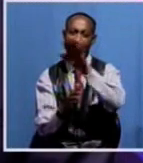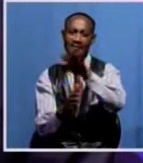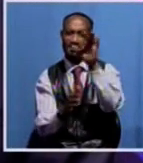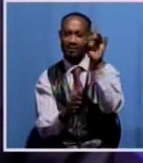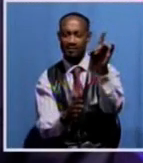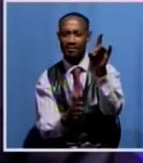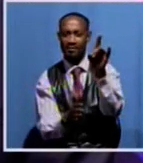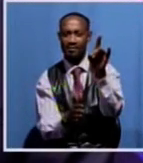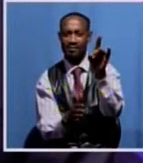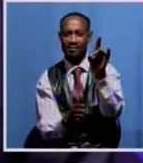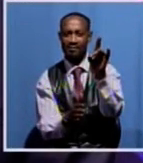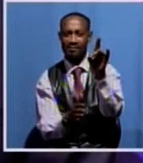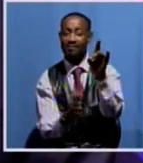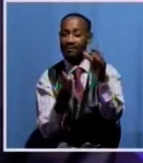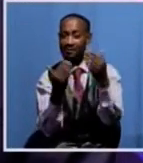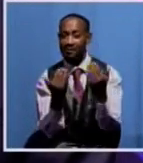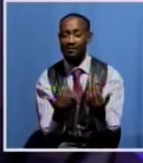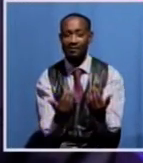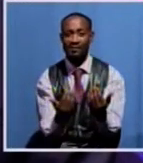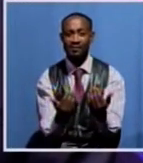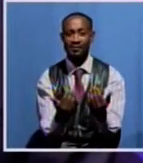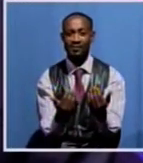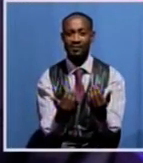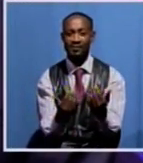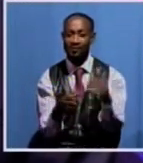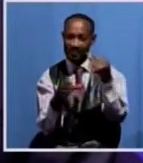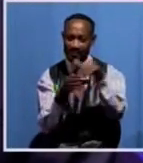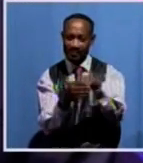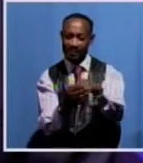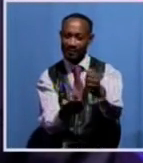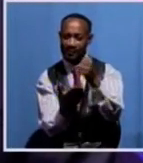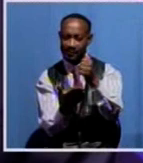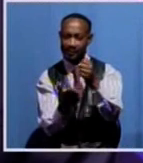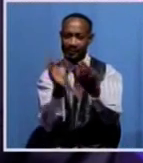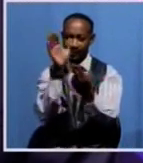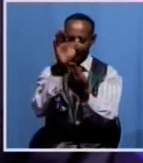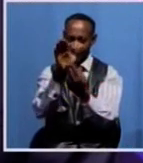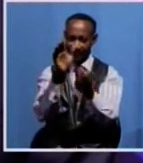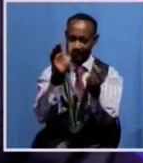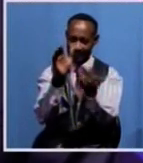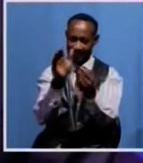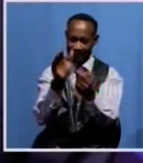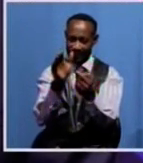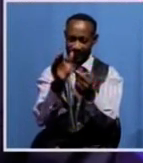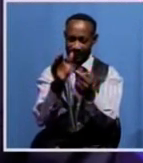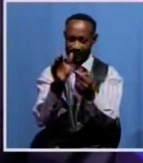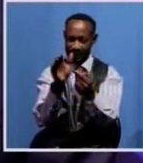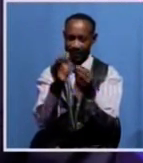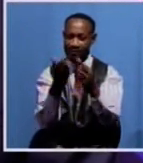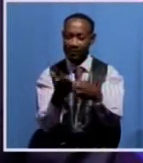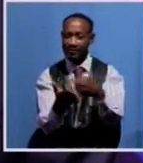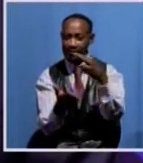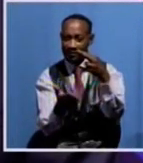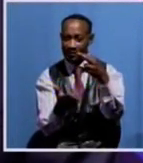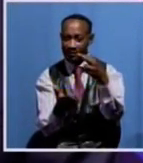billion. Now, in the budget, what I've indicated is that I will raise about 72,